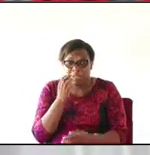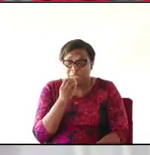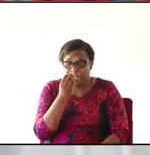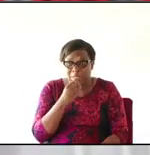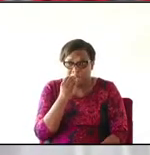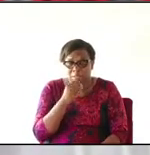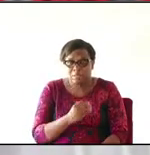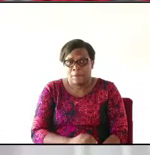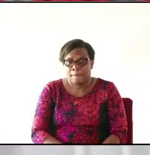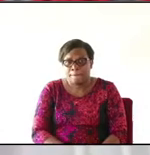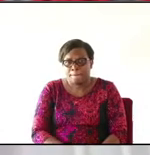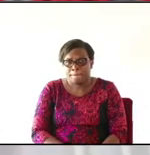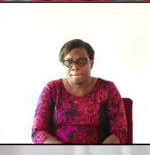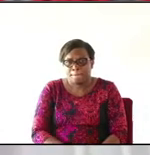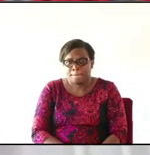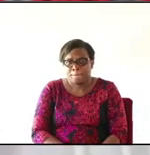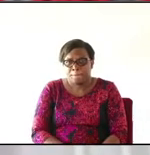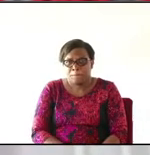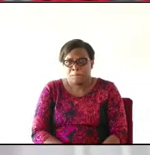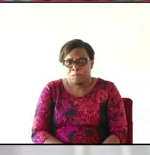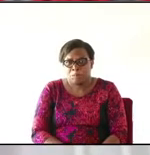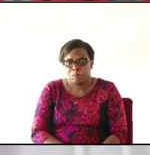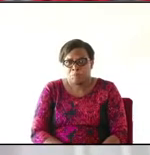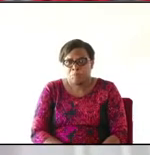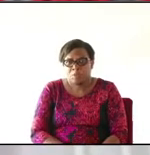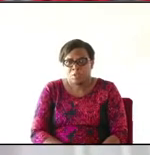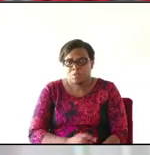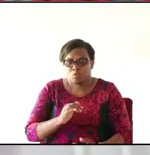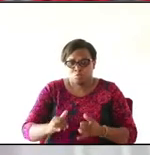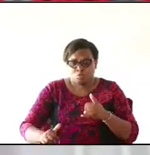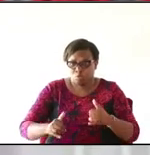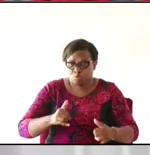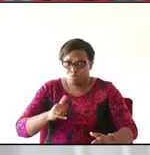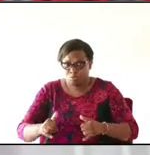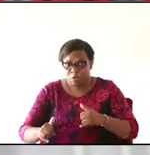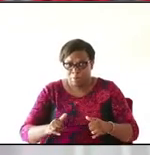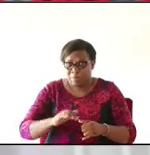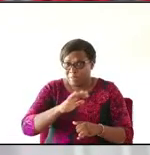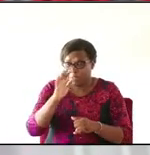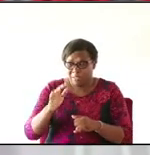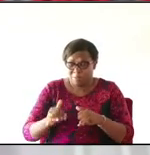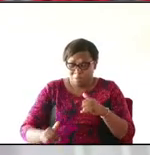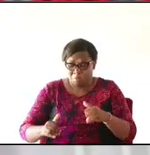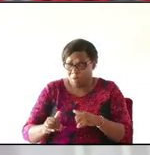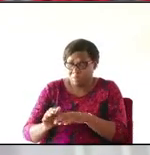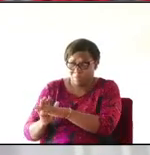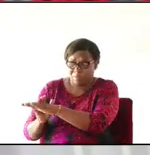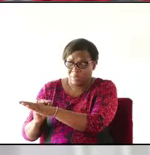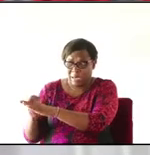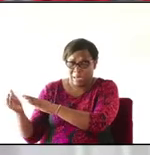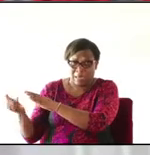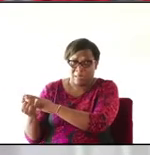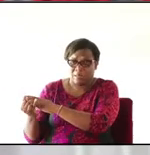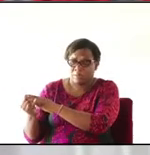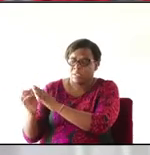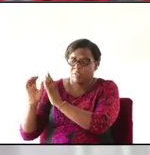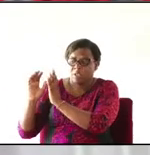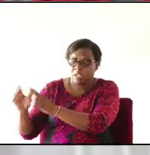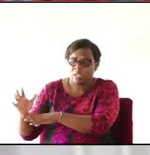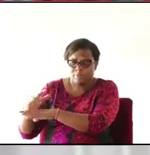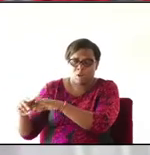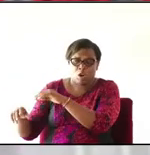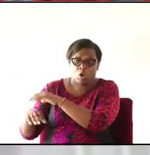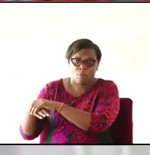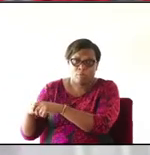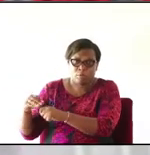She has had to ride on a bike, which she never did in St. Vincent. She had to leave her comfort zone. But one